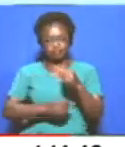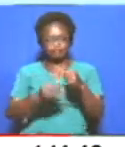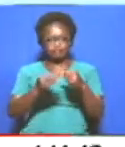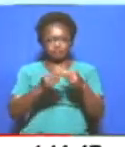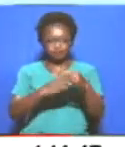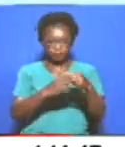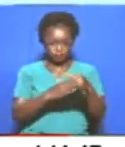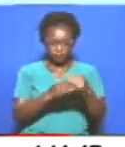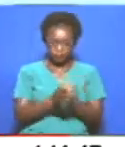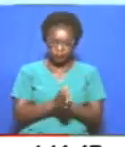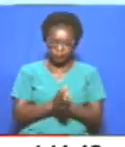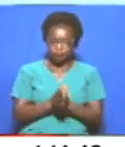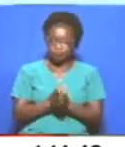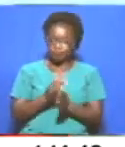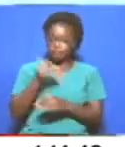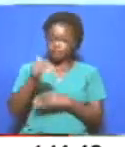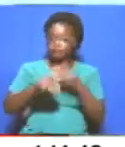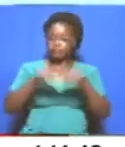uchaguzi ujao,